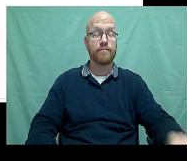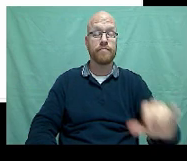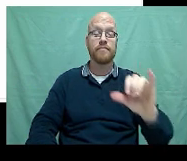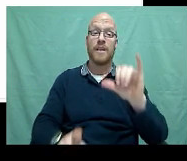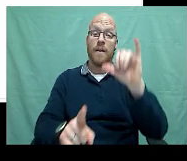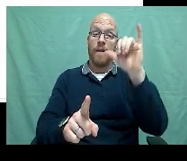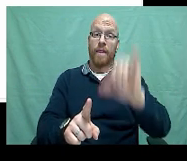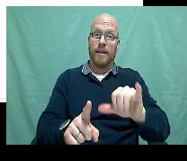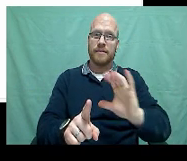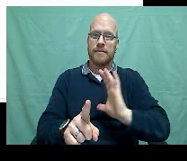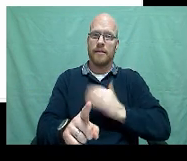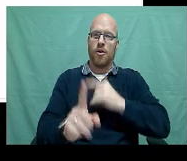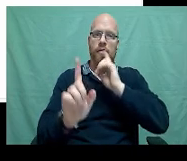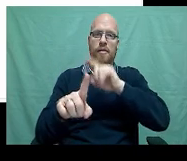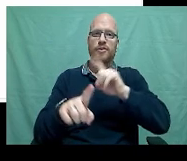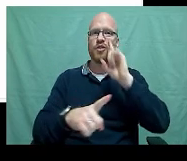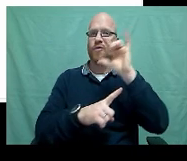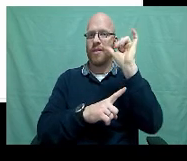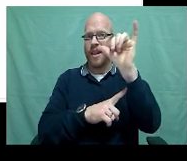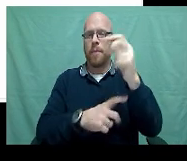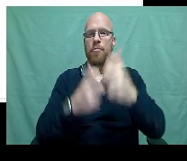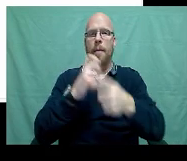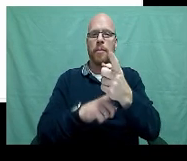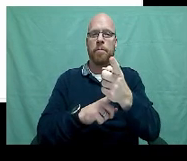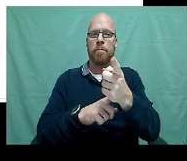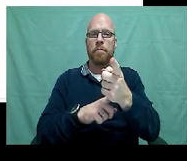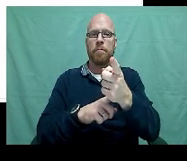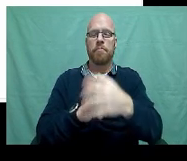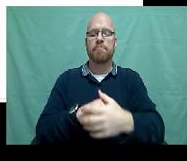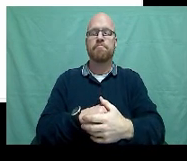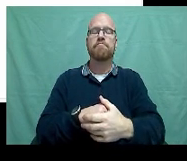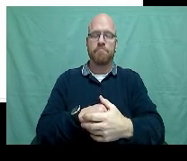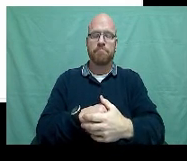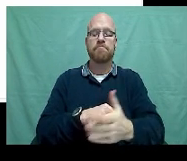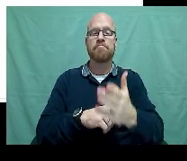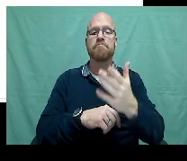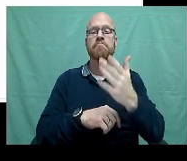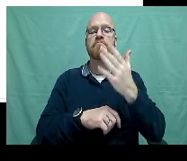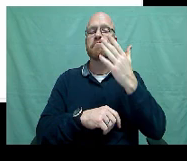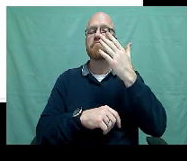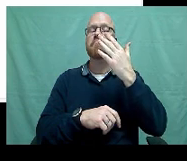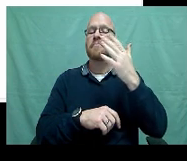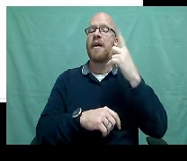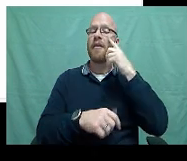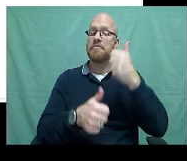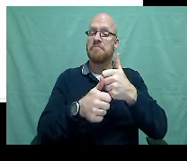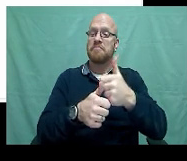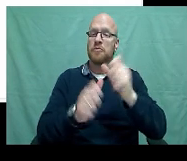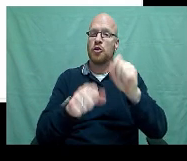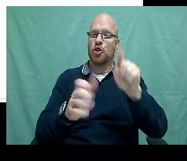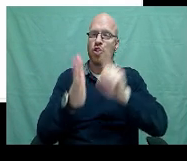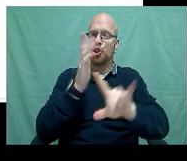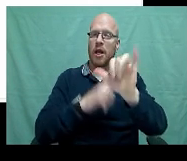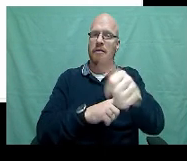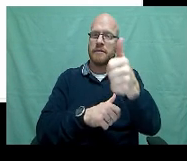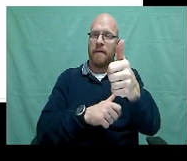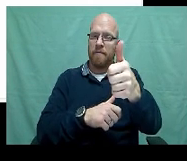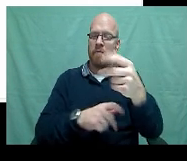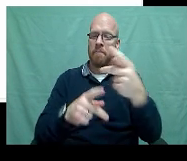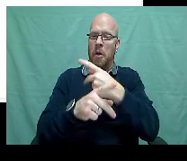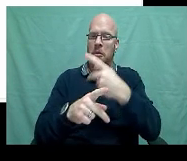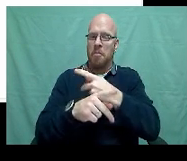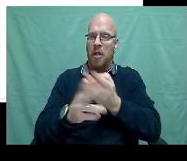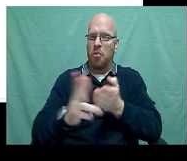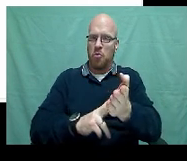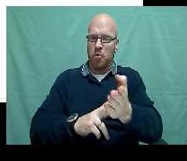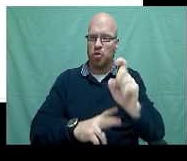This is our answer for this problem, x minus 5 times quantity 2x plus 1. I recommend you check it yourself, multiply